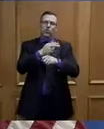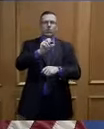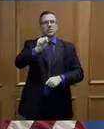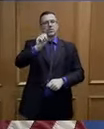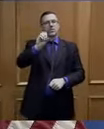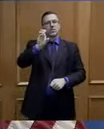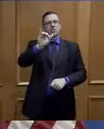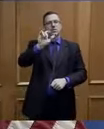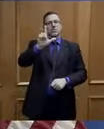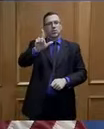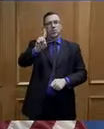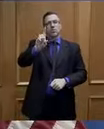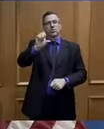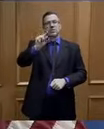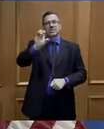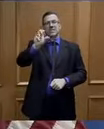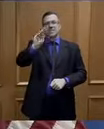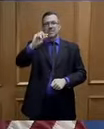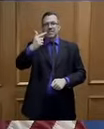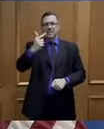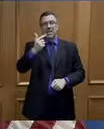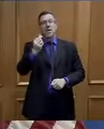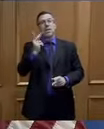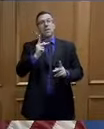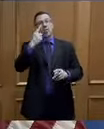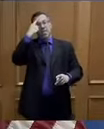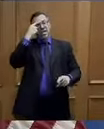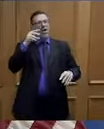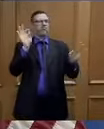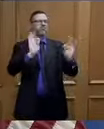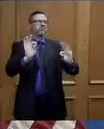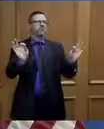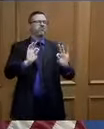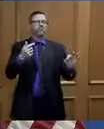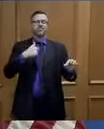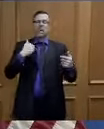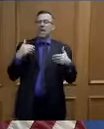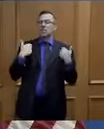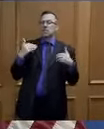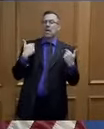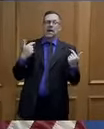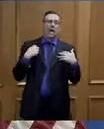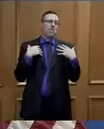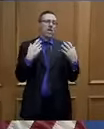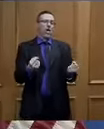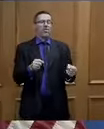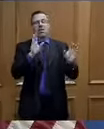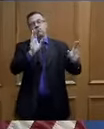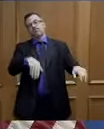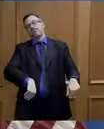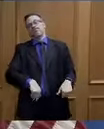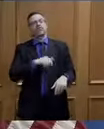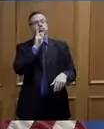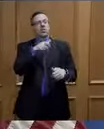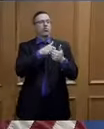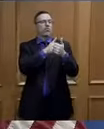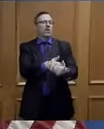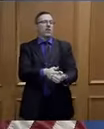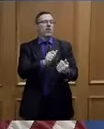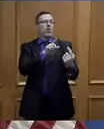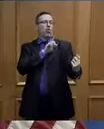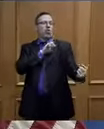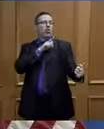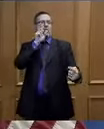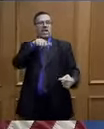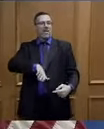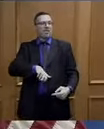that it's easy to think, I'm young, I'm healthy, this may not affect me as badly, but as you've heard the governor say on many